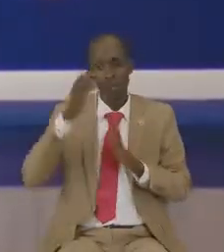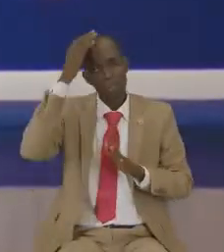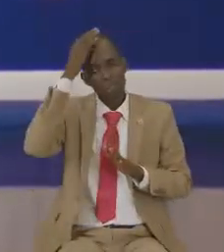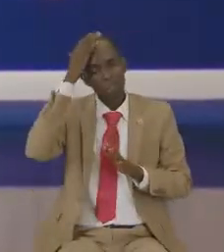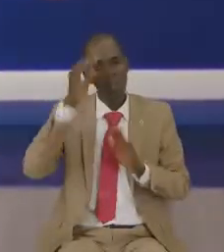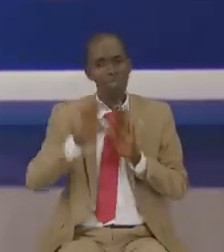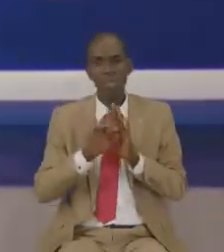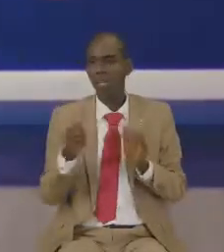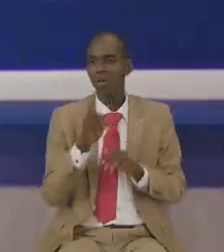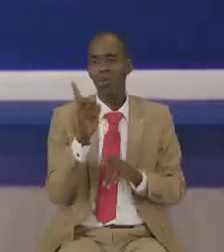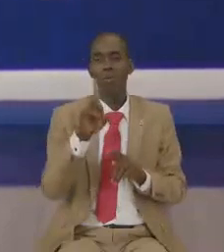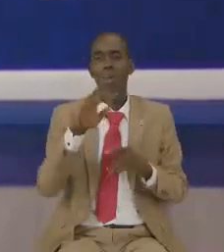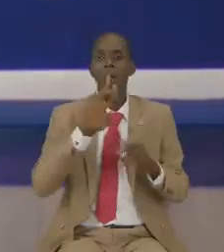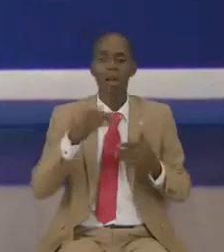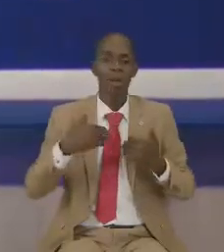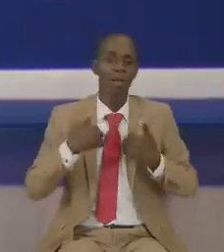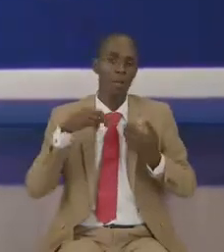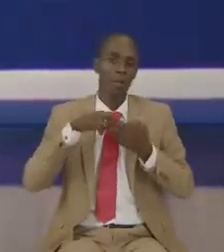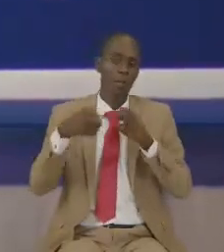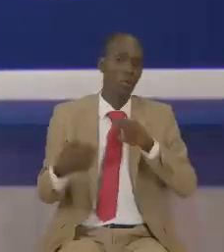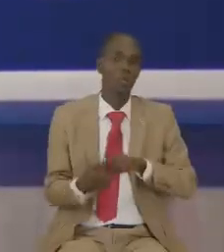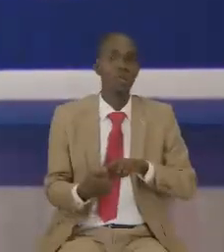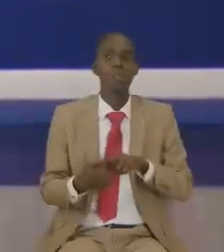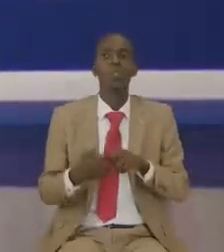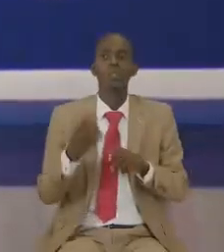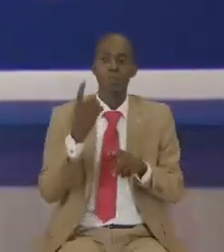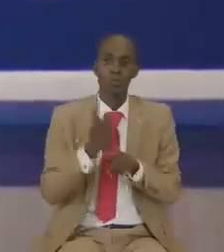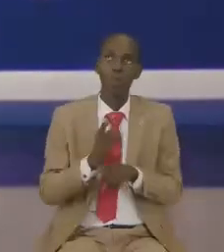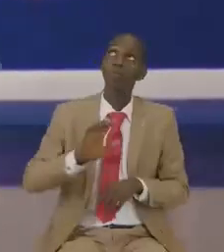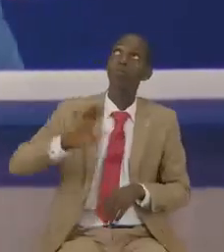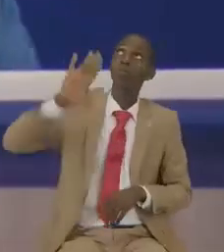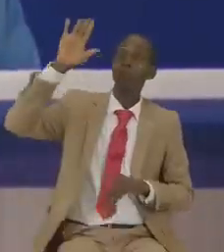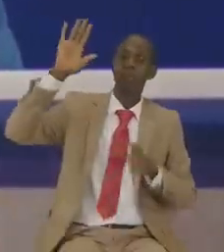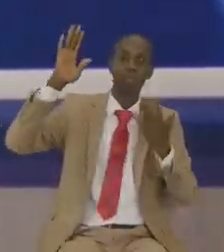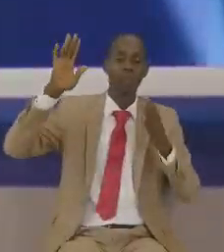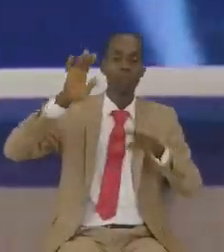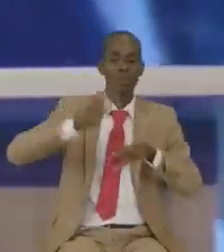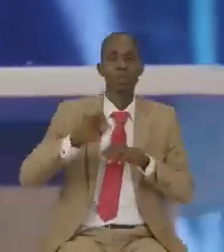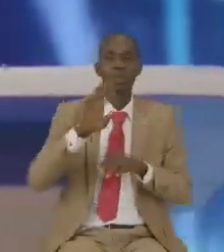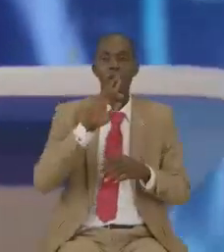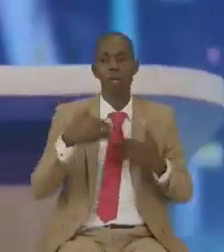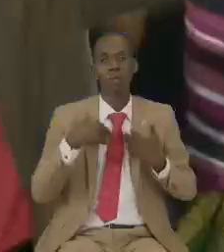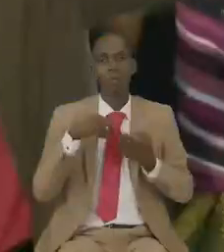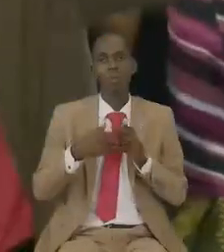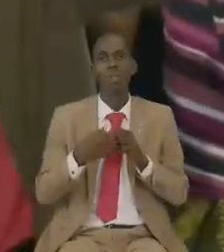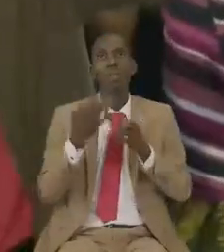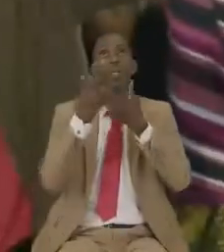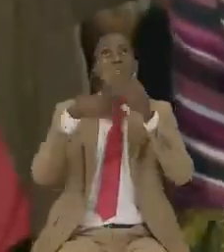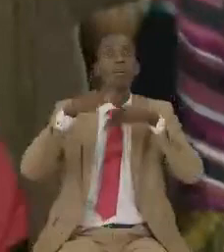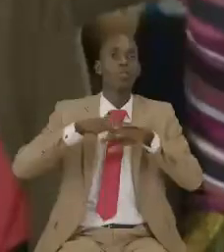final amen, heaven will confirm the miracle.